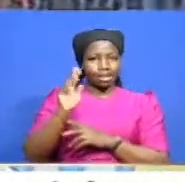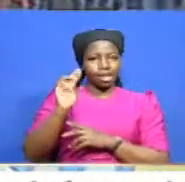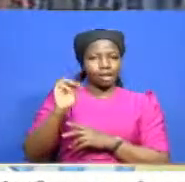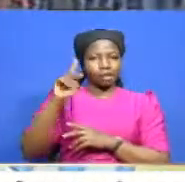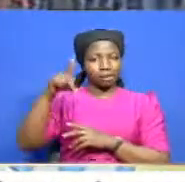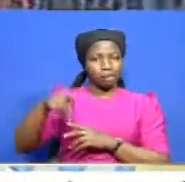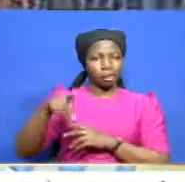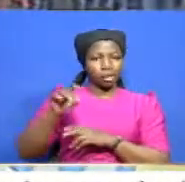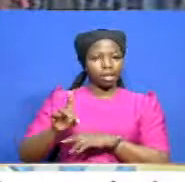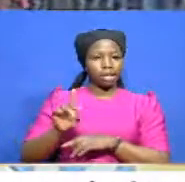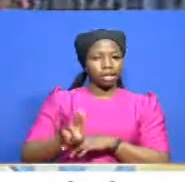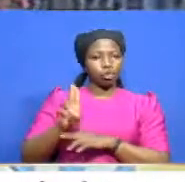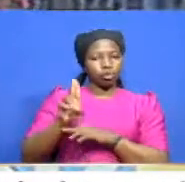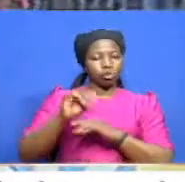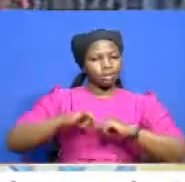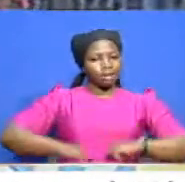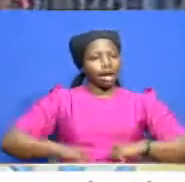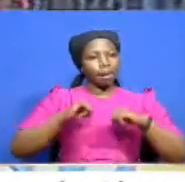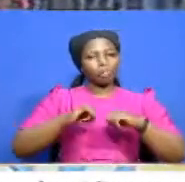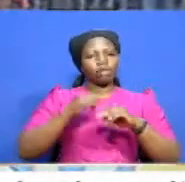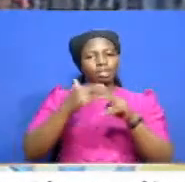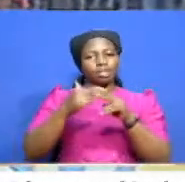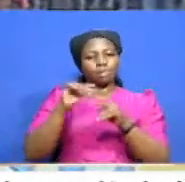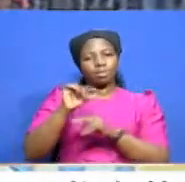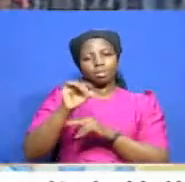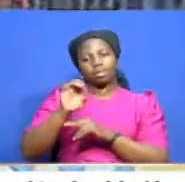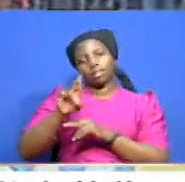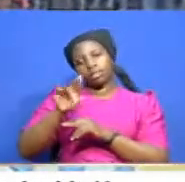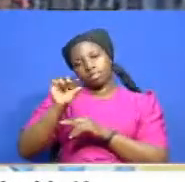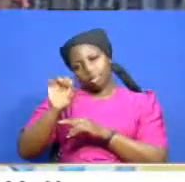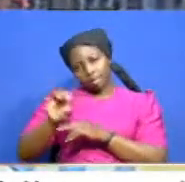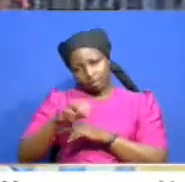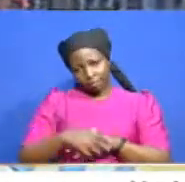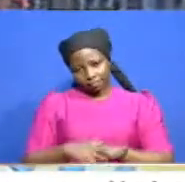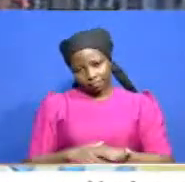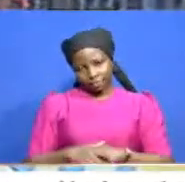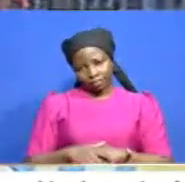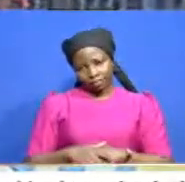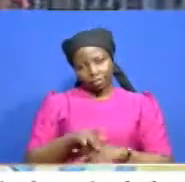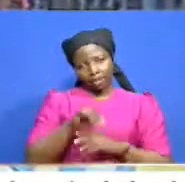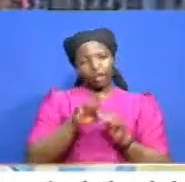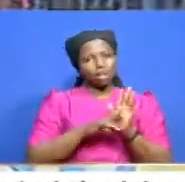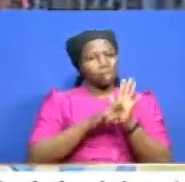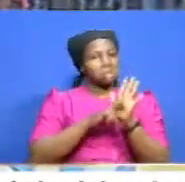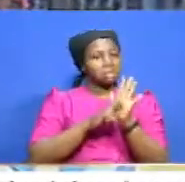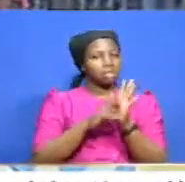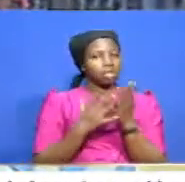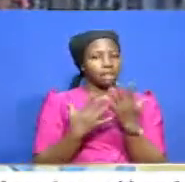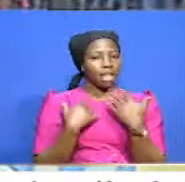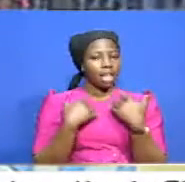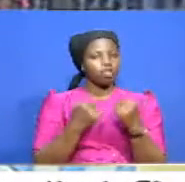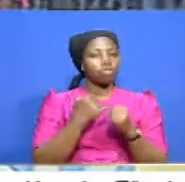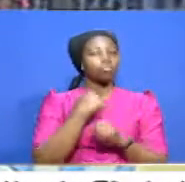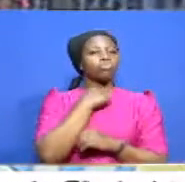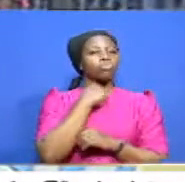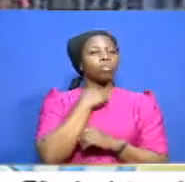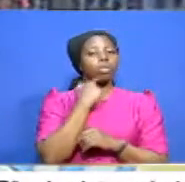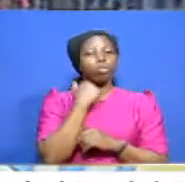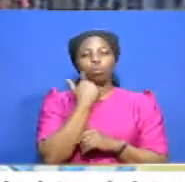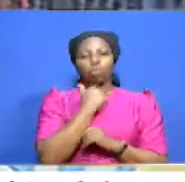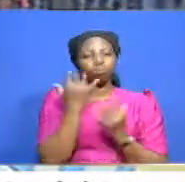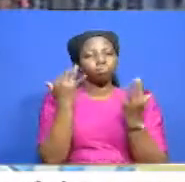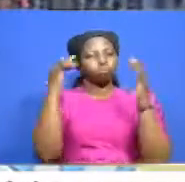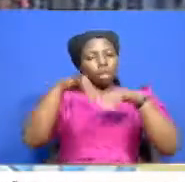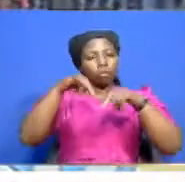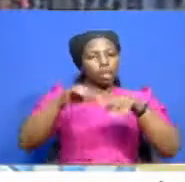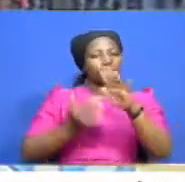Clinical Officers Chairperson George Gibore, and he's just representing the health unions that have gathered this particular